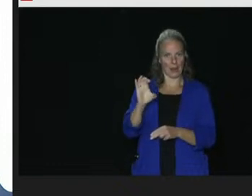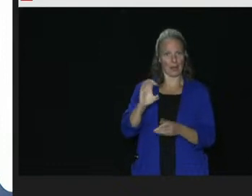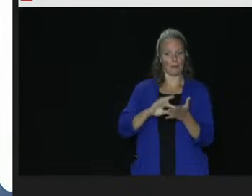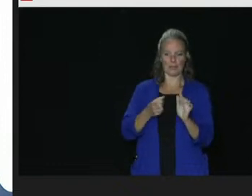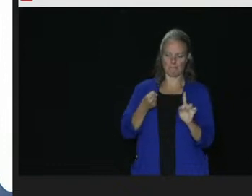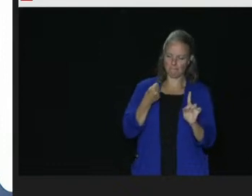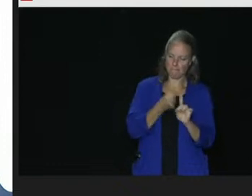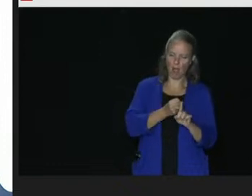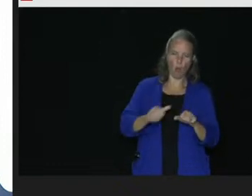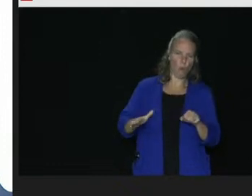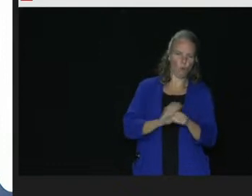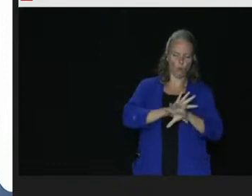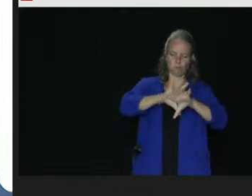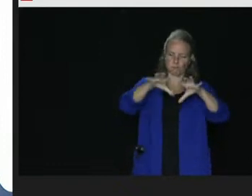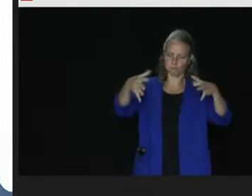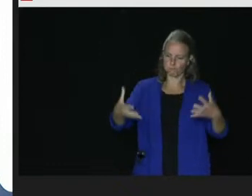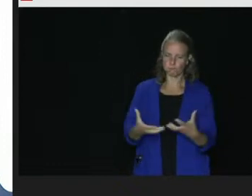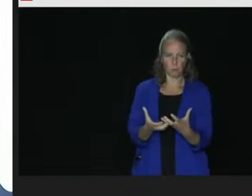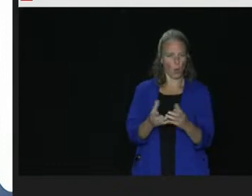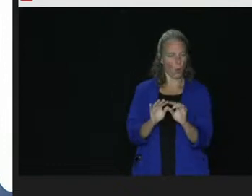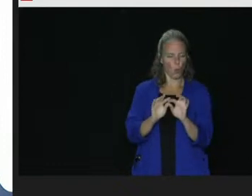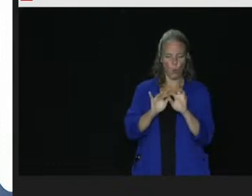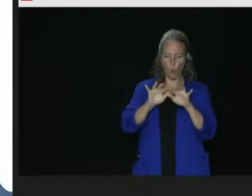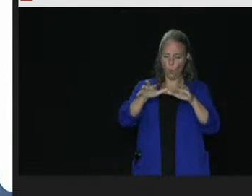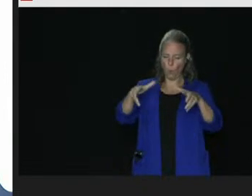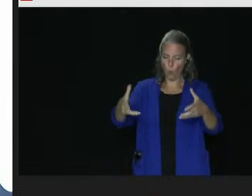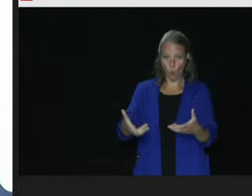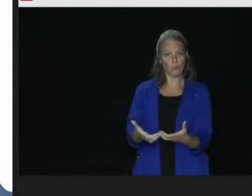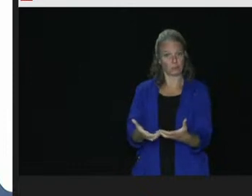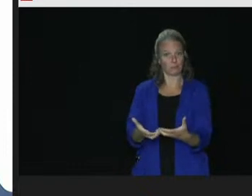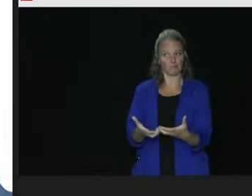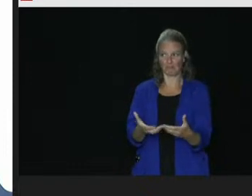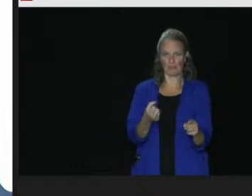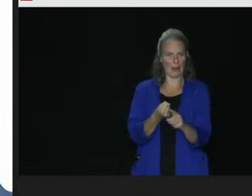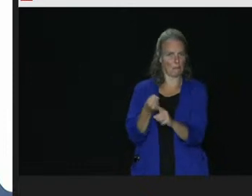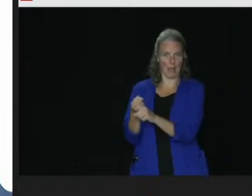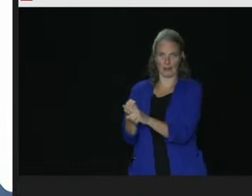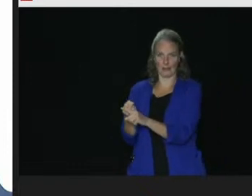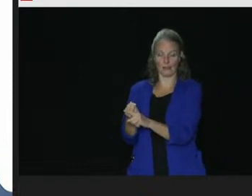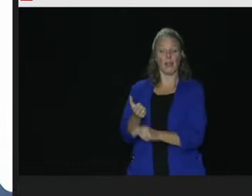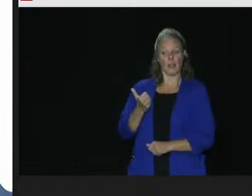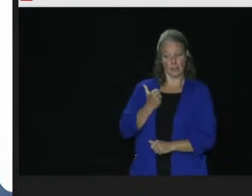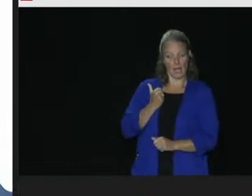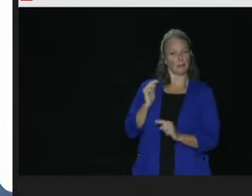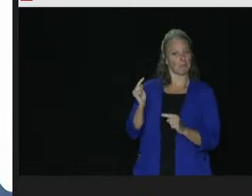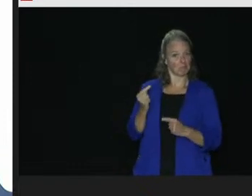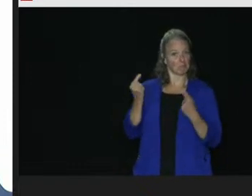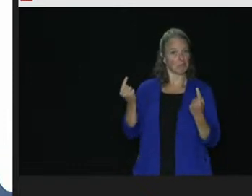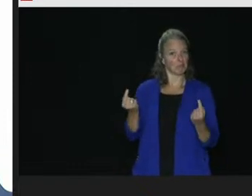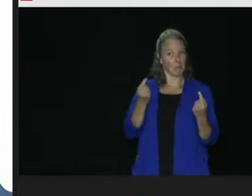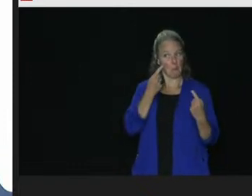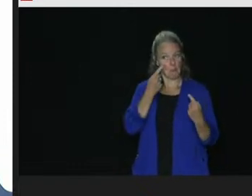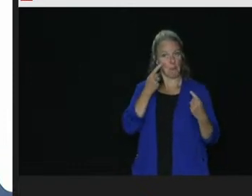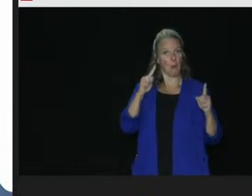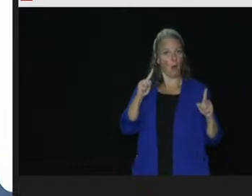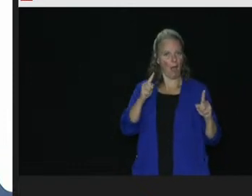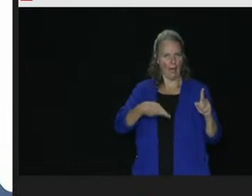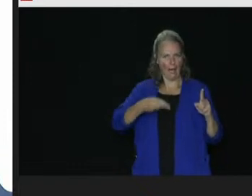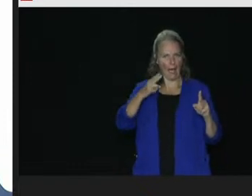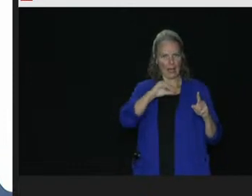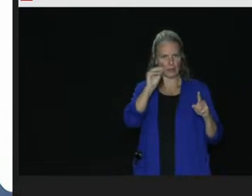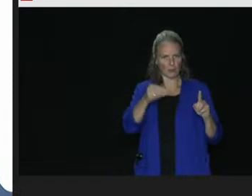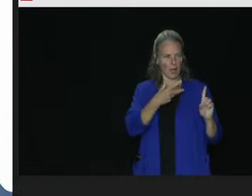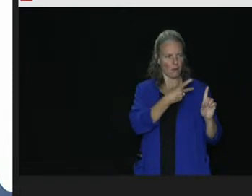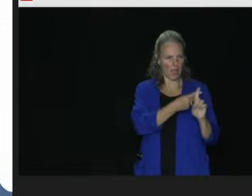worldwide. In Canada, we have done well to date with our vaccine coverage.